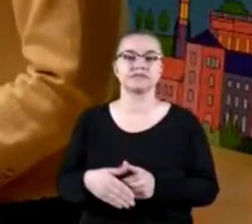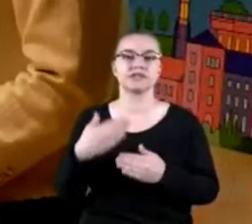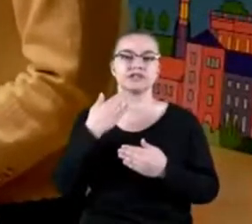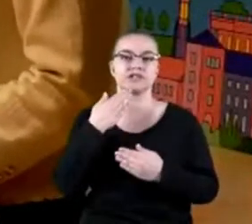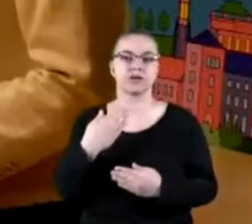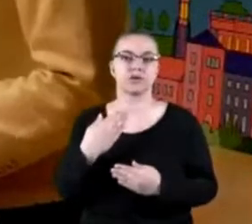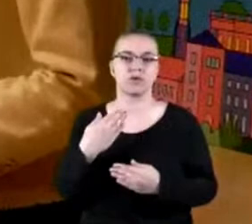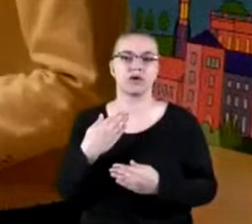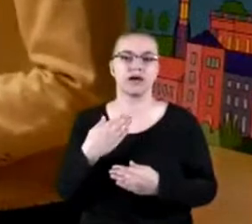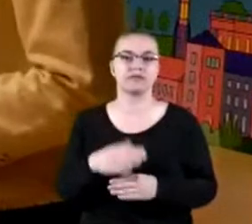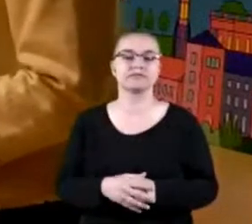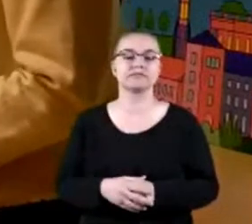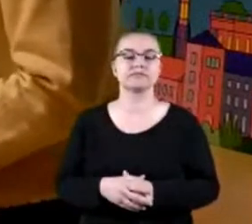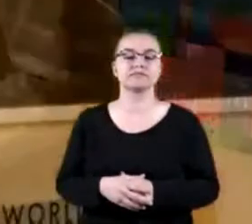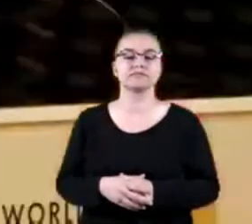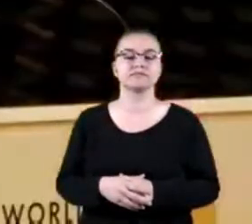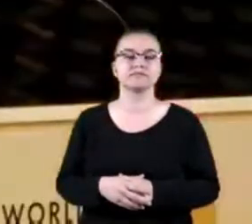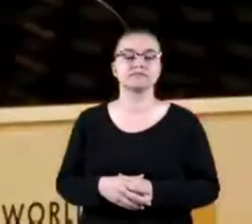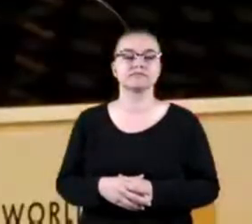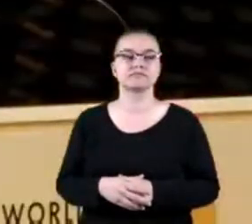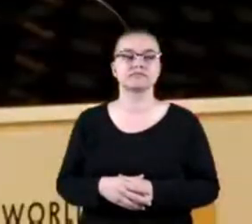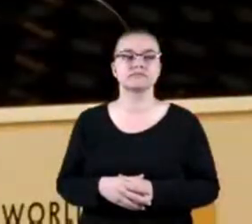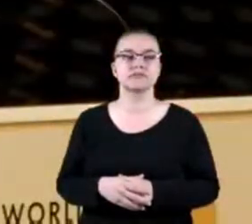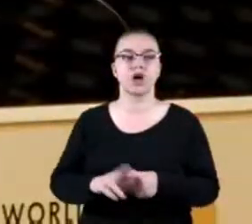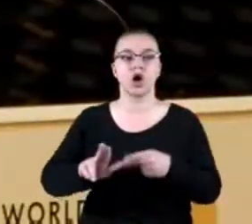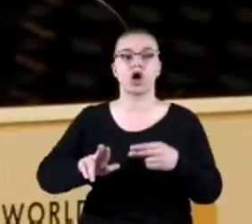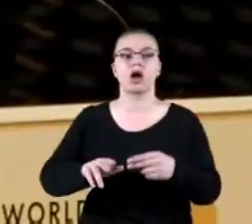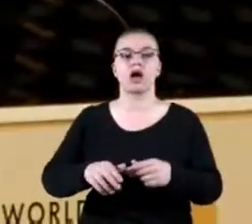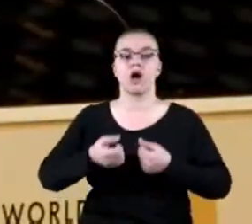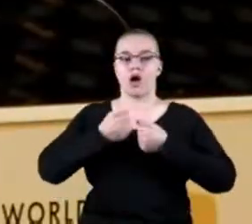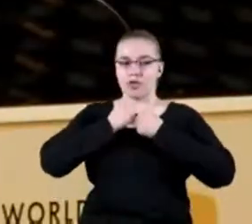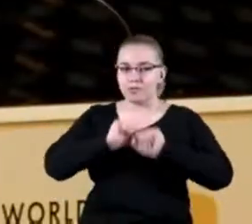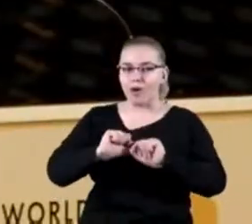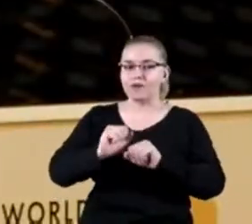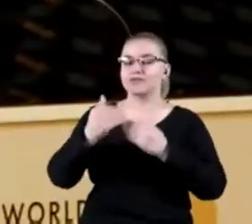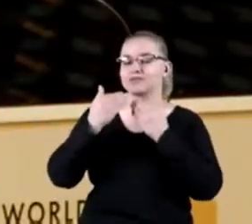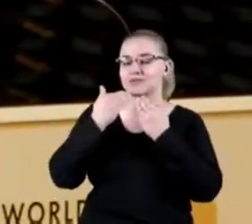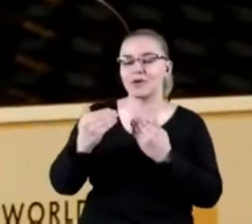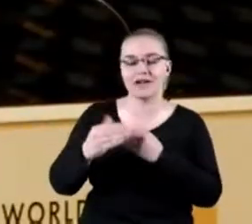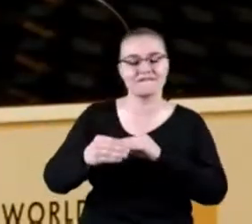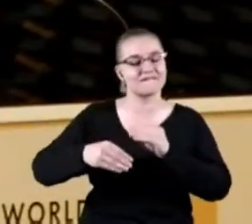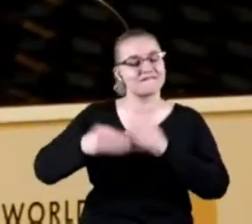your resilience. As somebody said before, I have no time left,